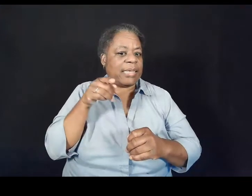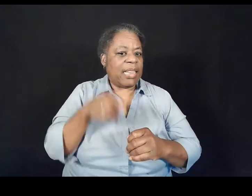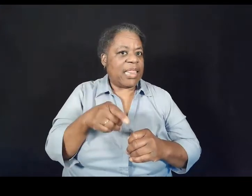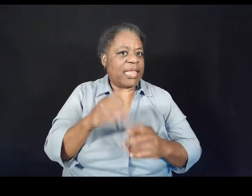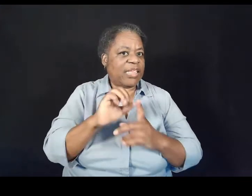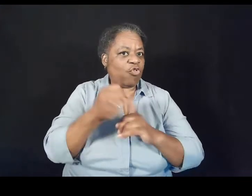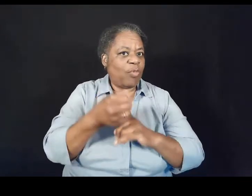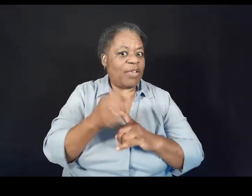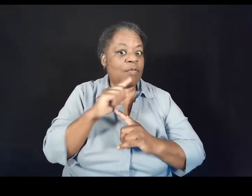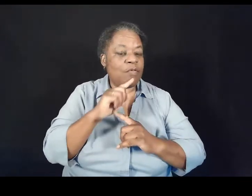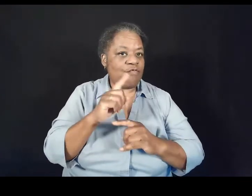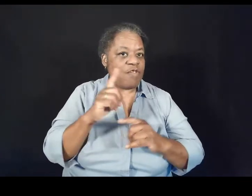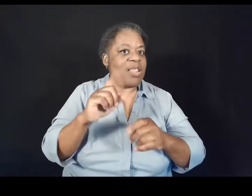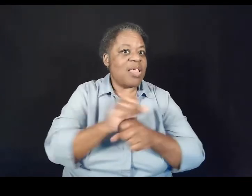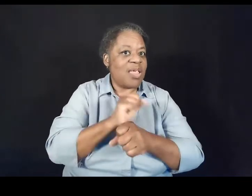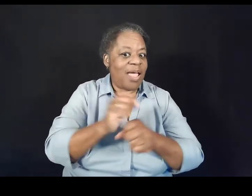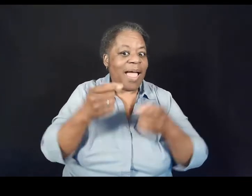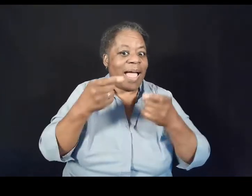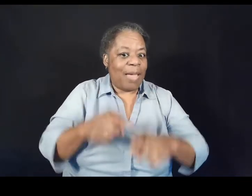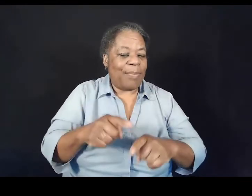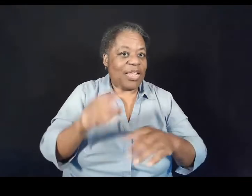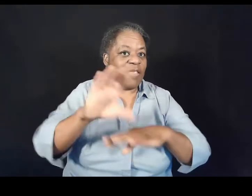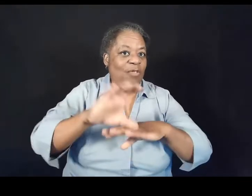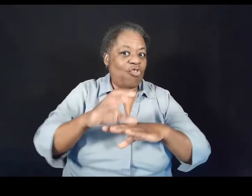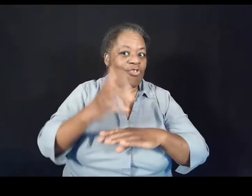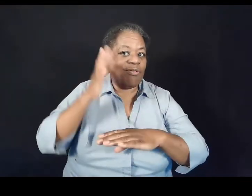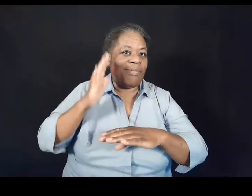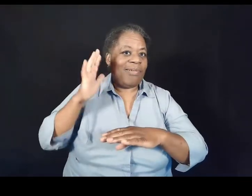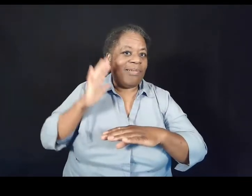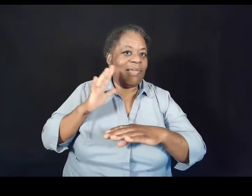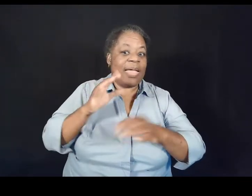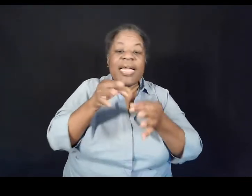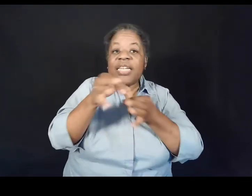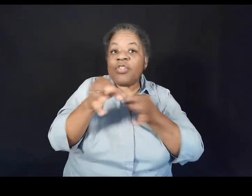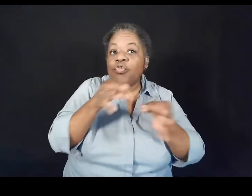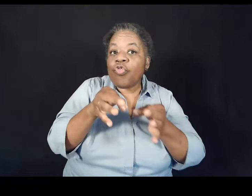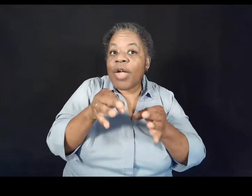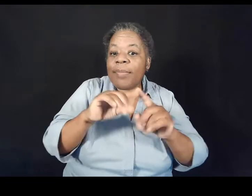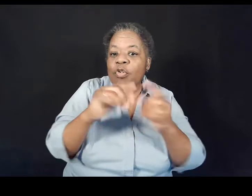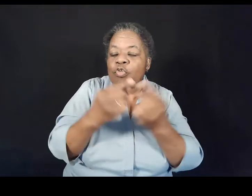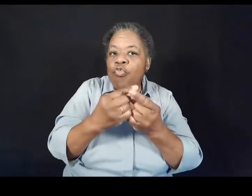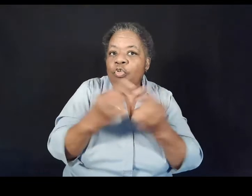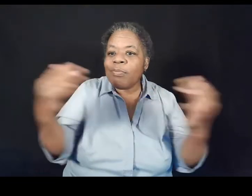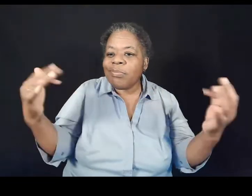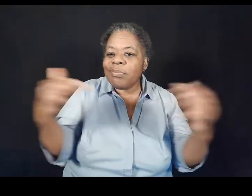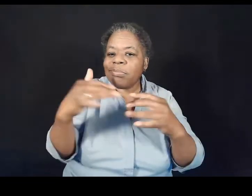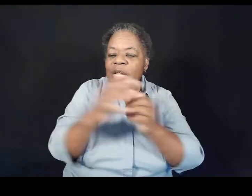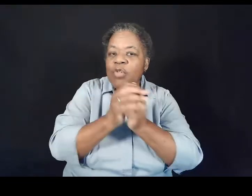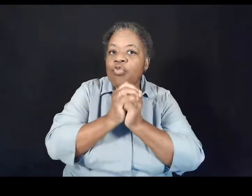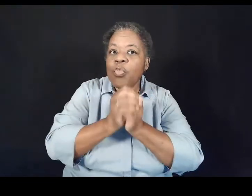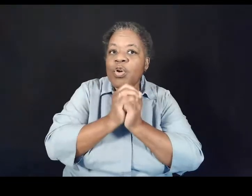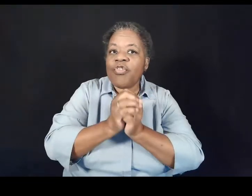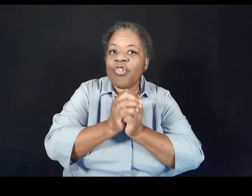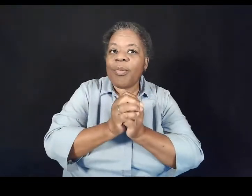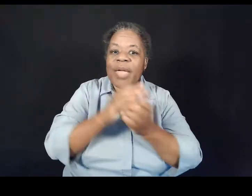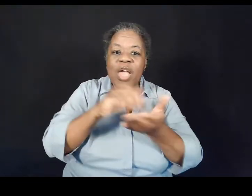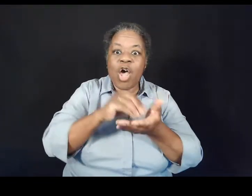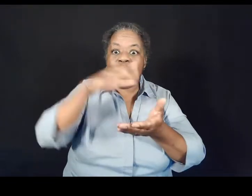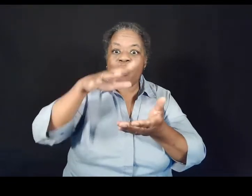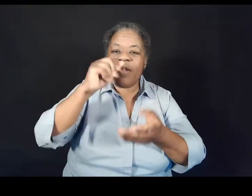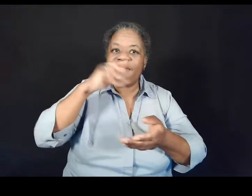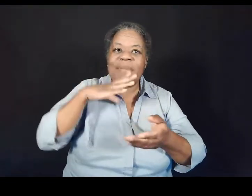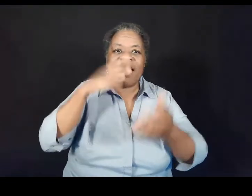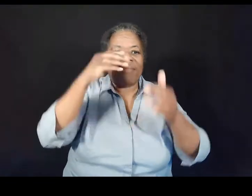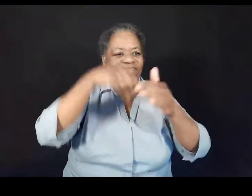happening in the churches. He describes a group of believers gathered for worship when a rich man walks in.